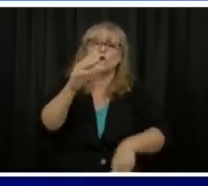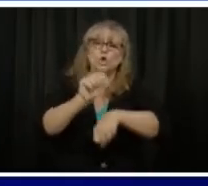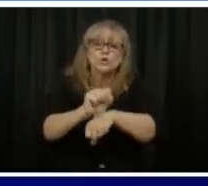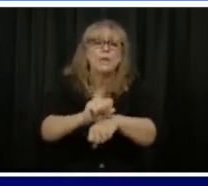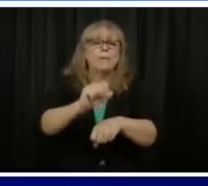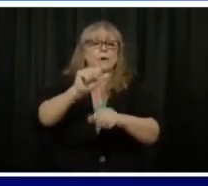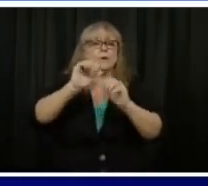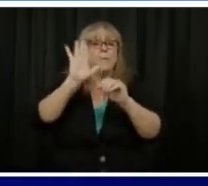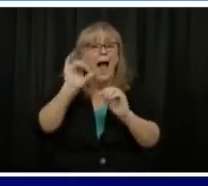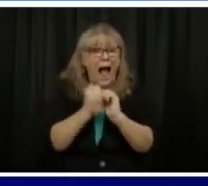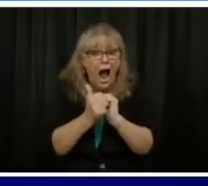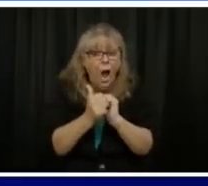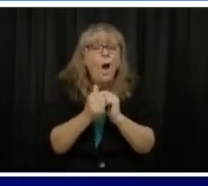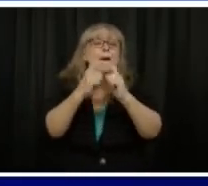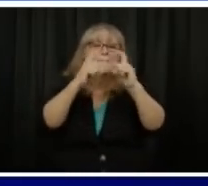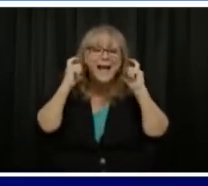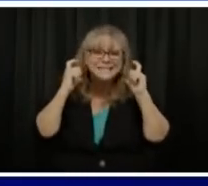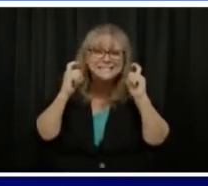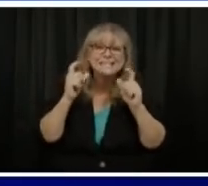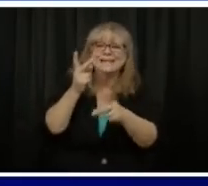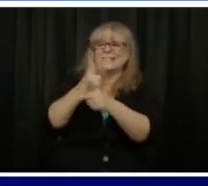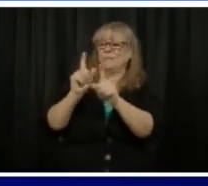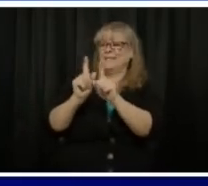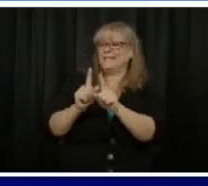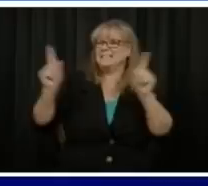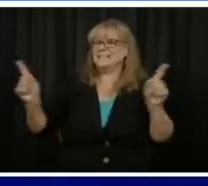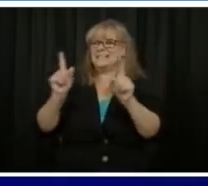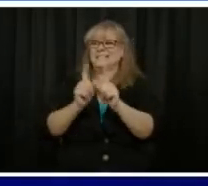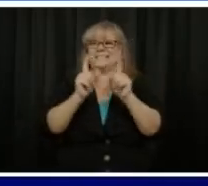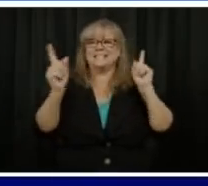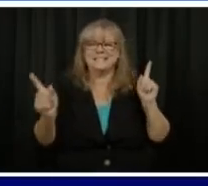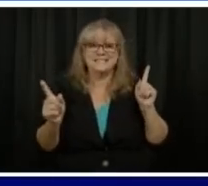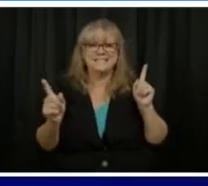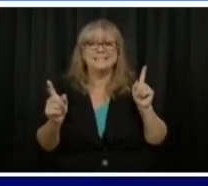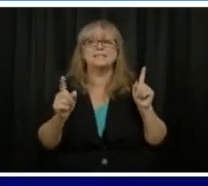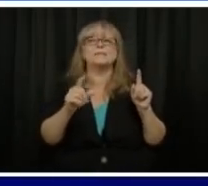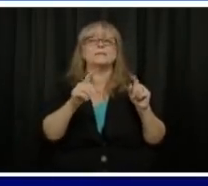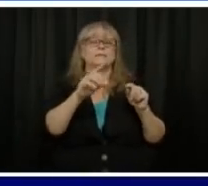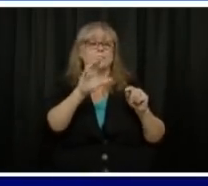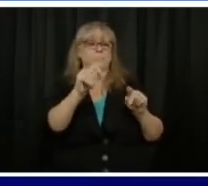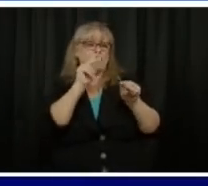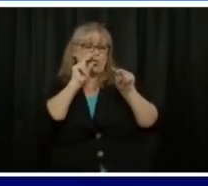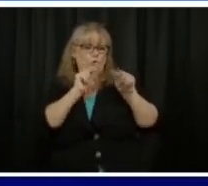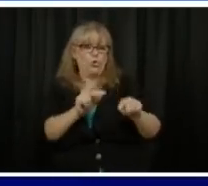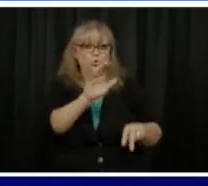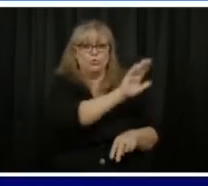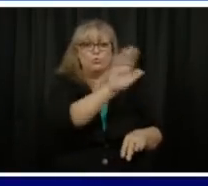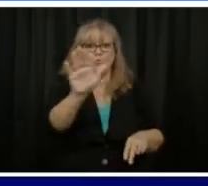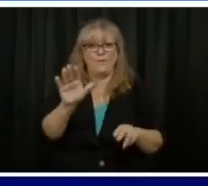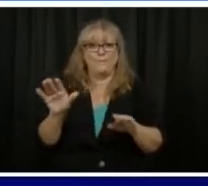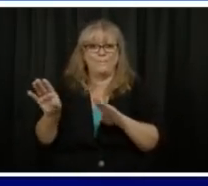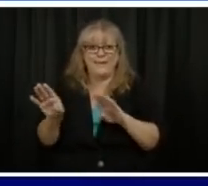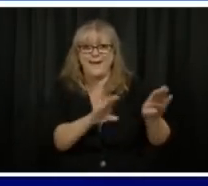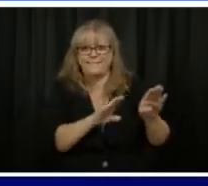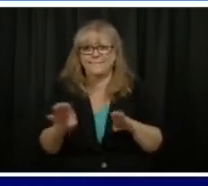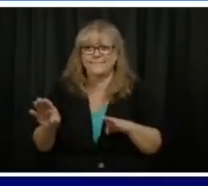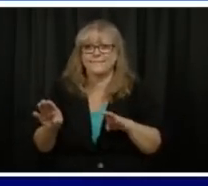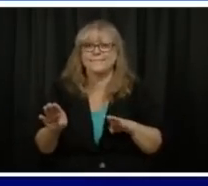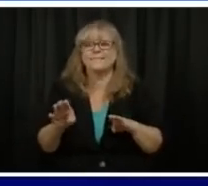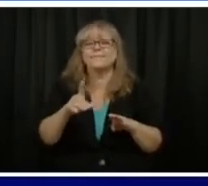and yet we are seeing some engage in risky behavior, and that's I think a psychologist would say that's a